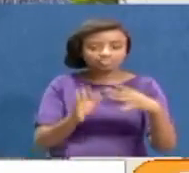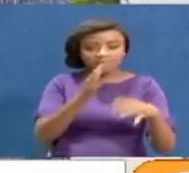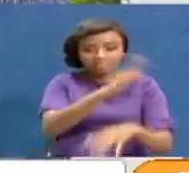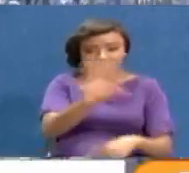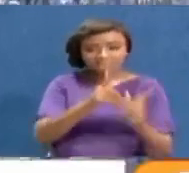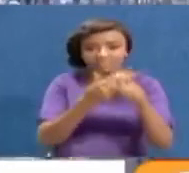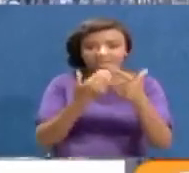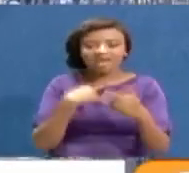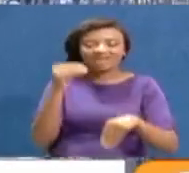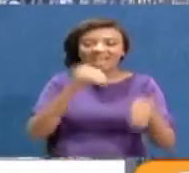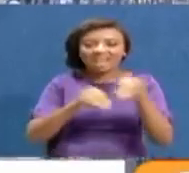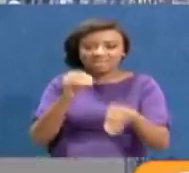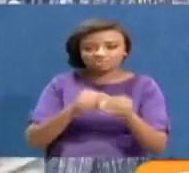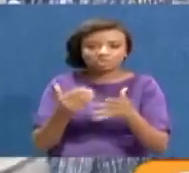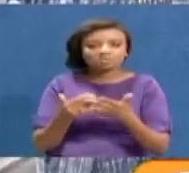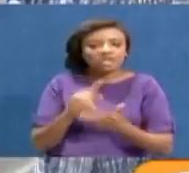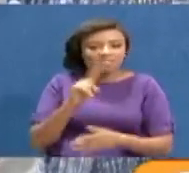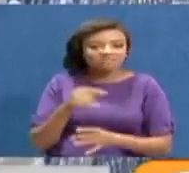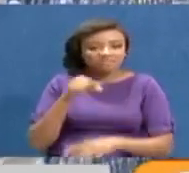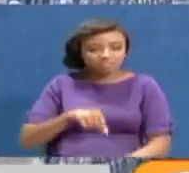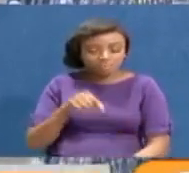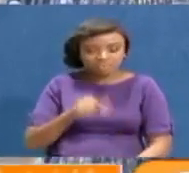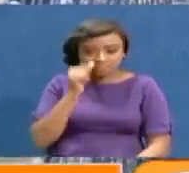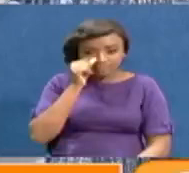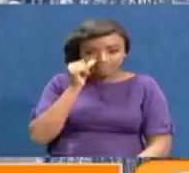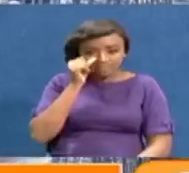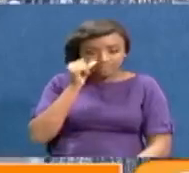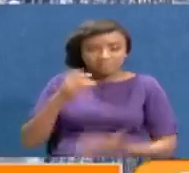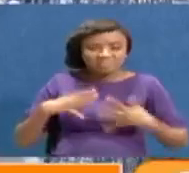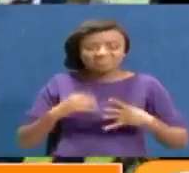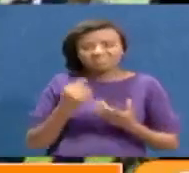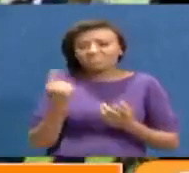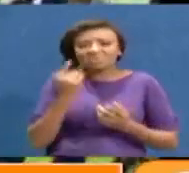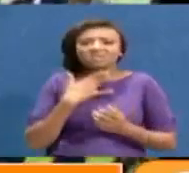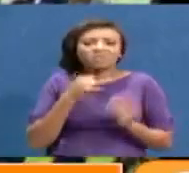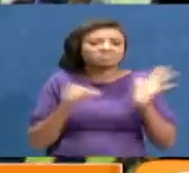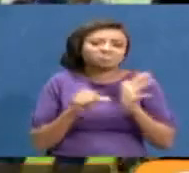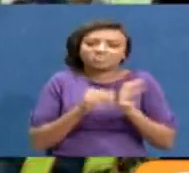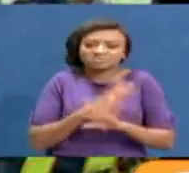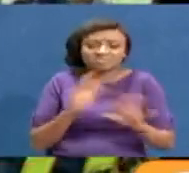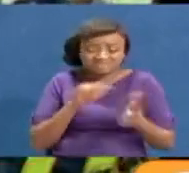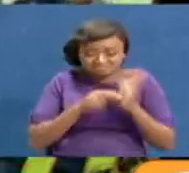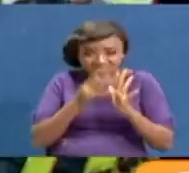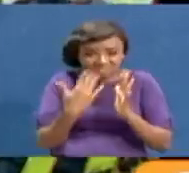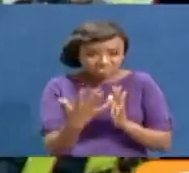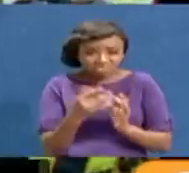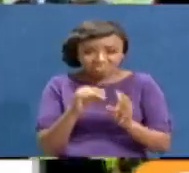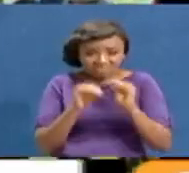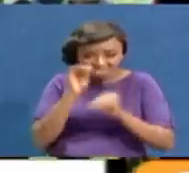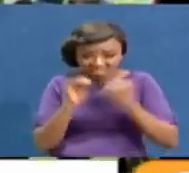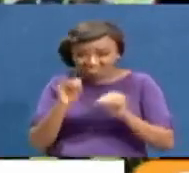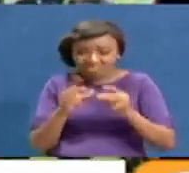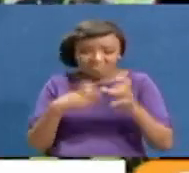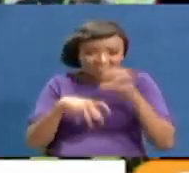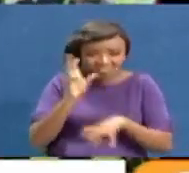in the first quarter. It is not that it's such a mischievous document. People are just looking for trouble. And calls by some leaders for a